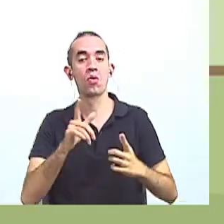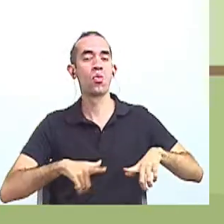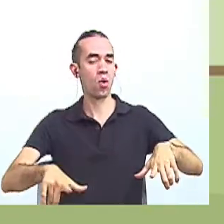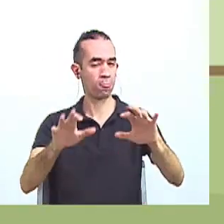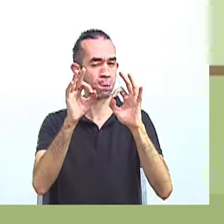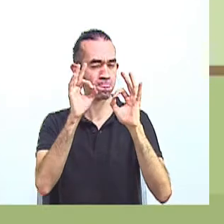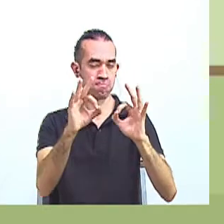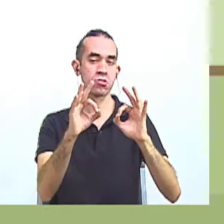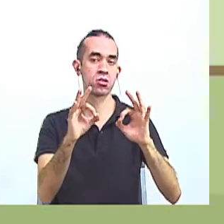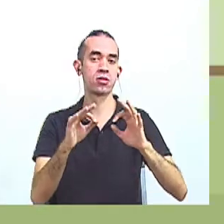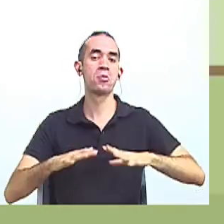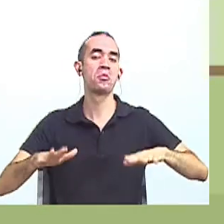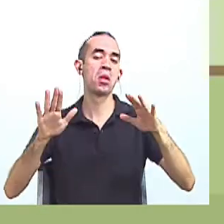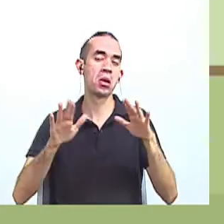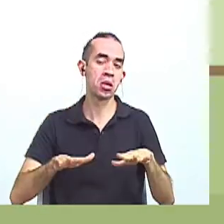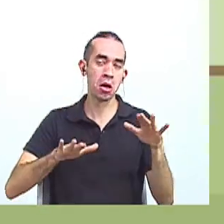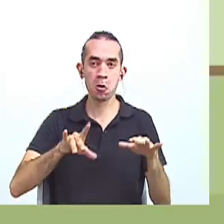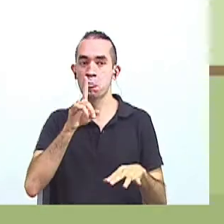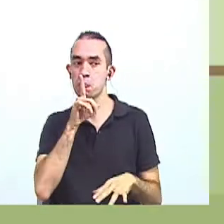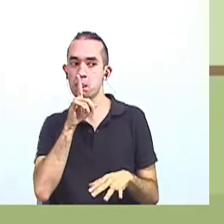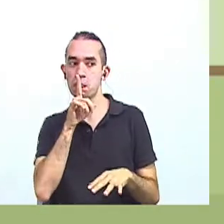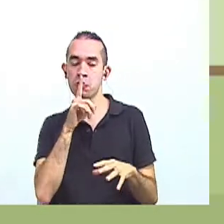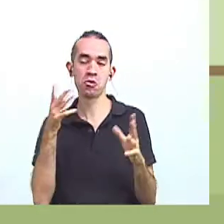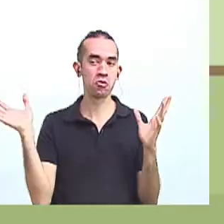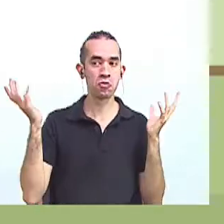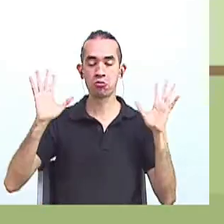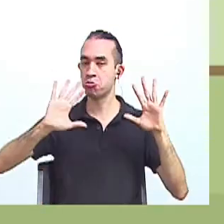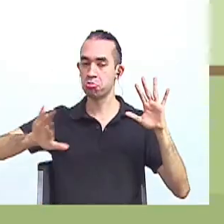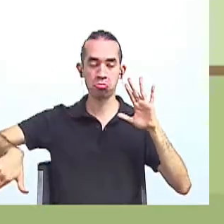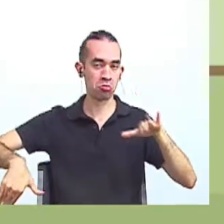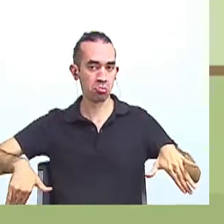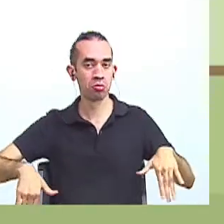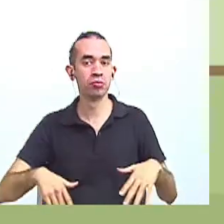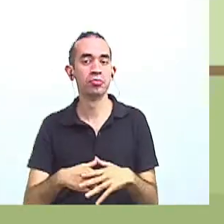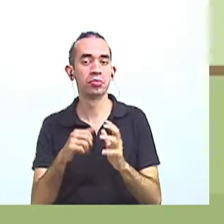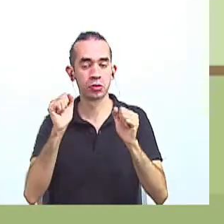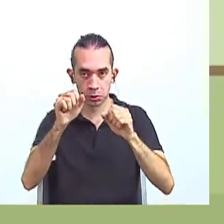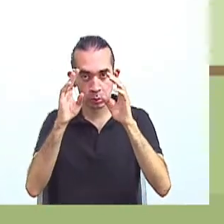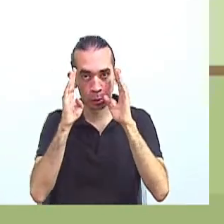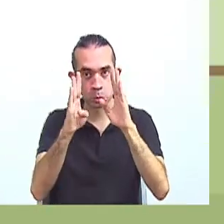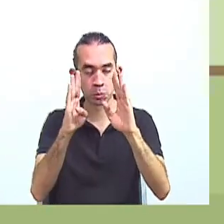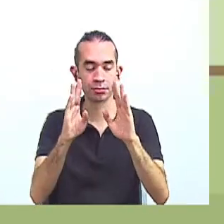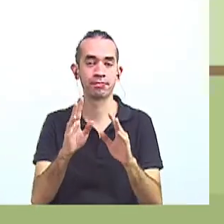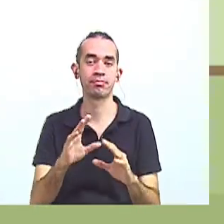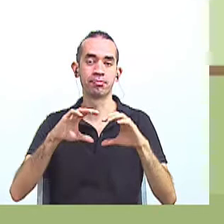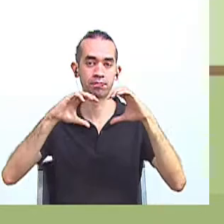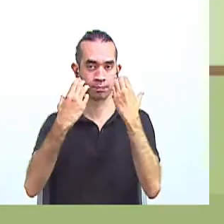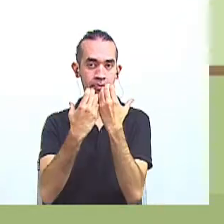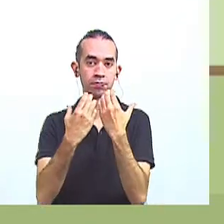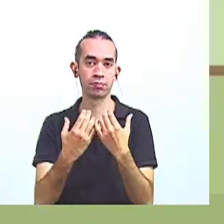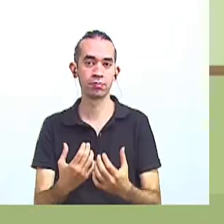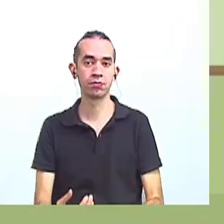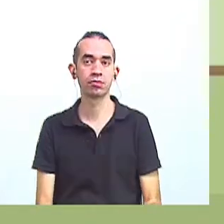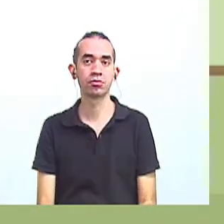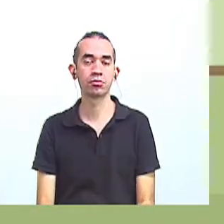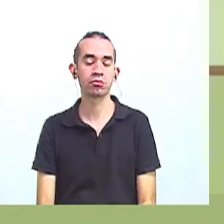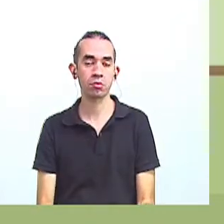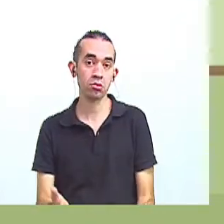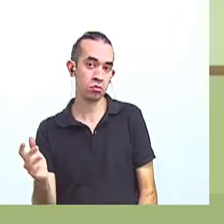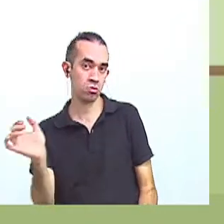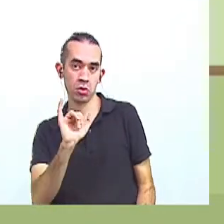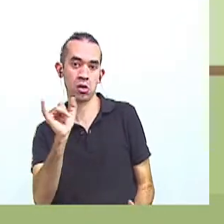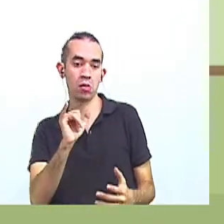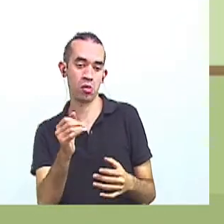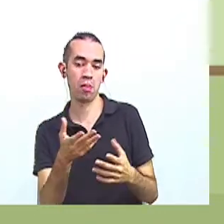is quiet, in which you can actually focus and you can pay attention to our class. And a place where you can have all